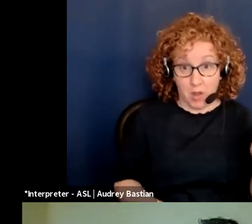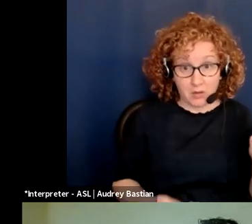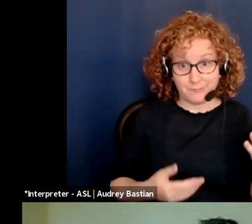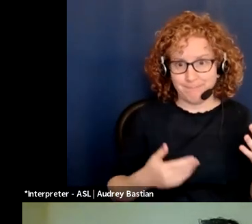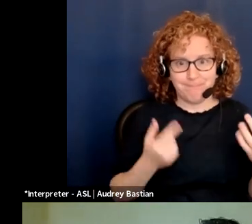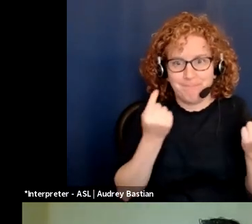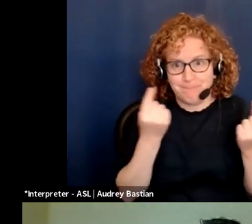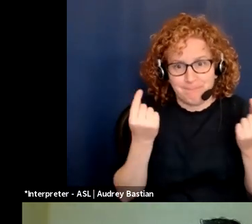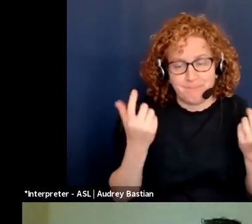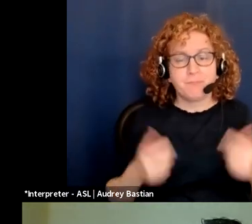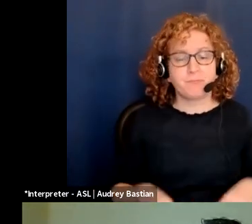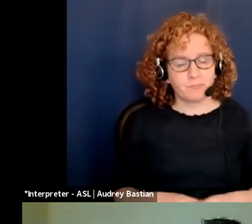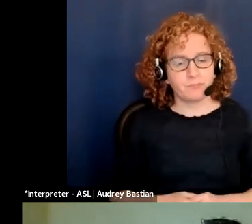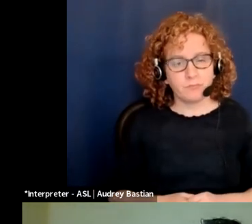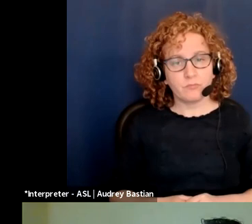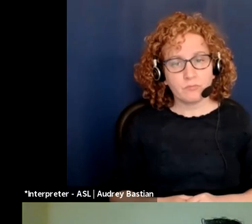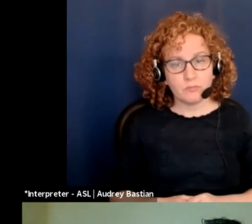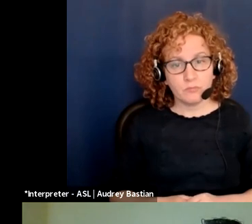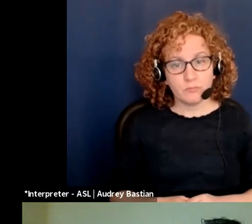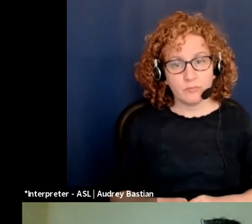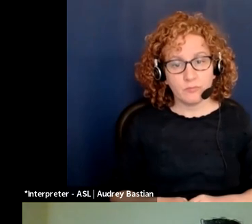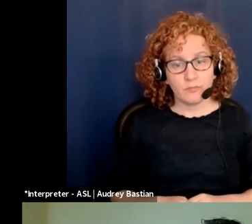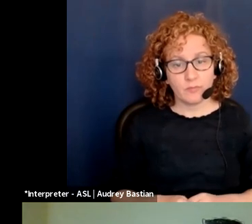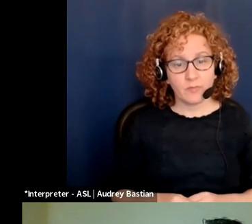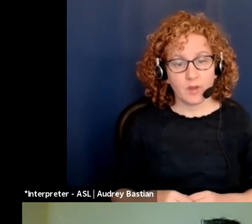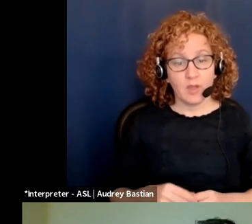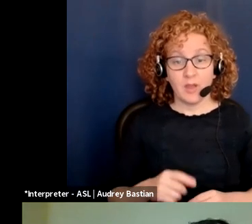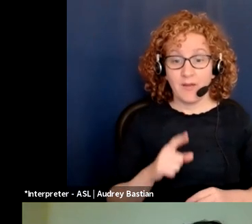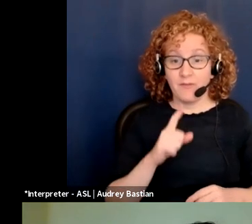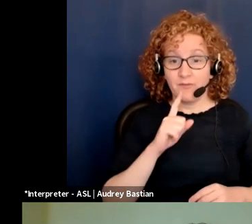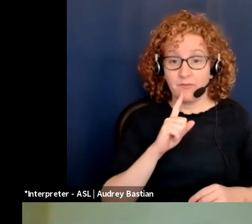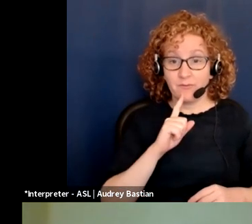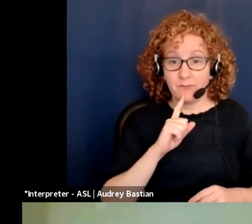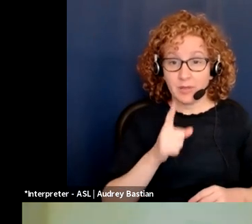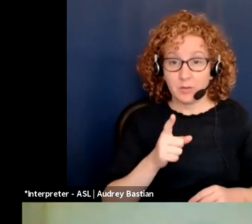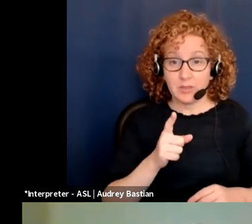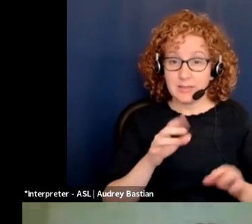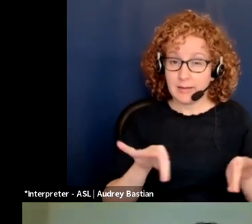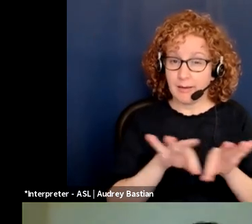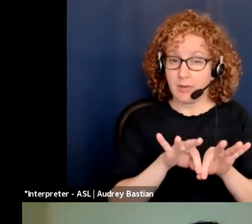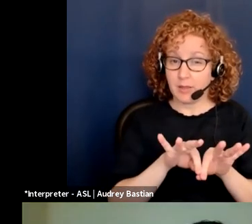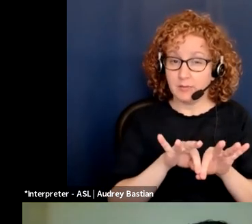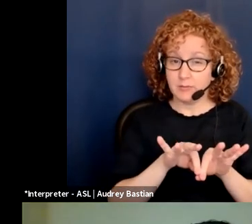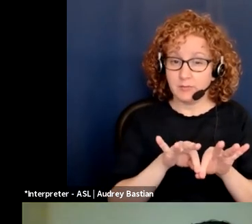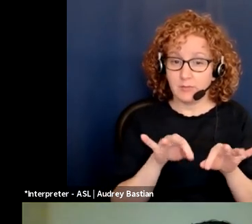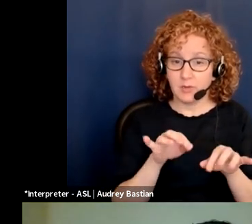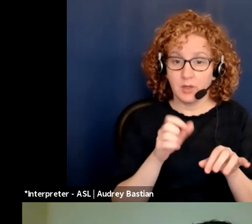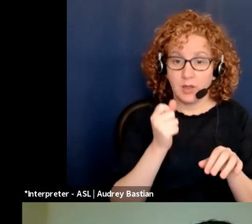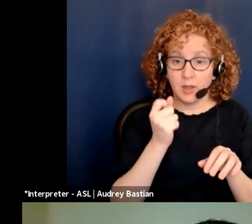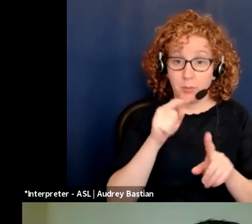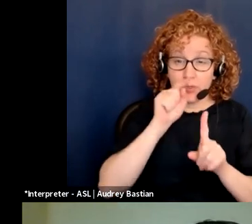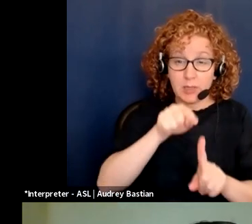And so I agree that it's really significant barrier to DME. And particularly, I